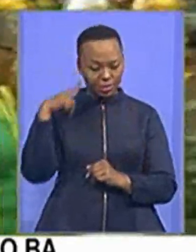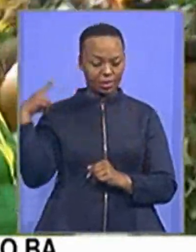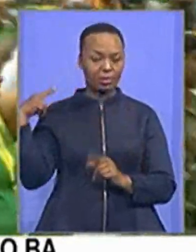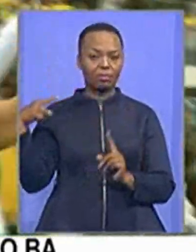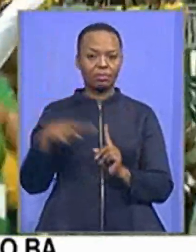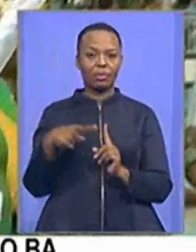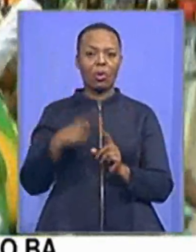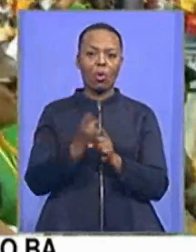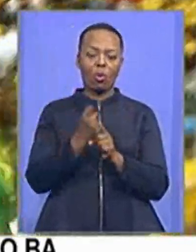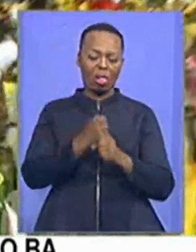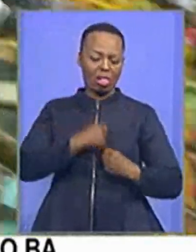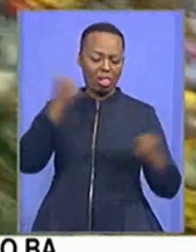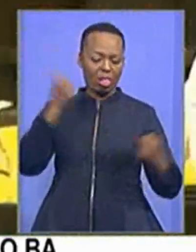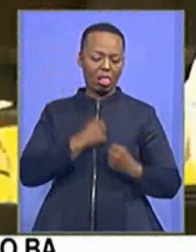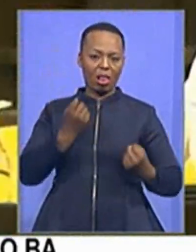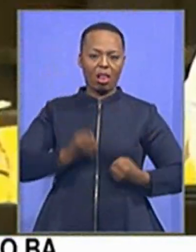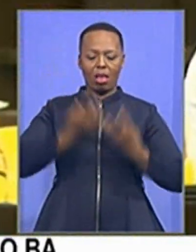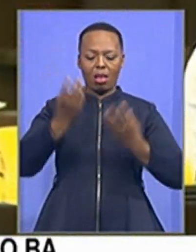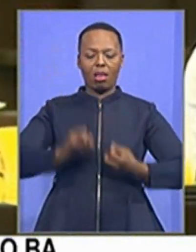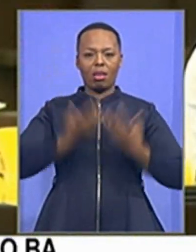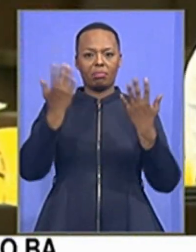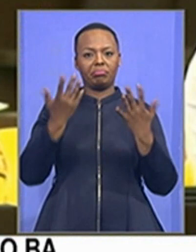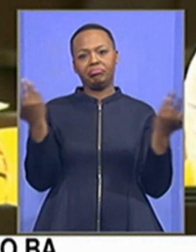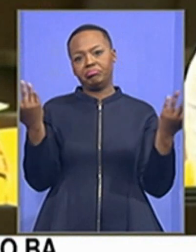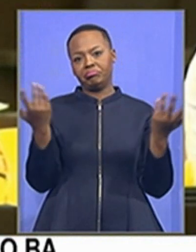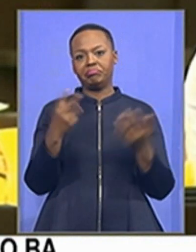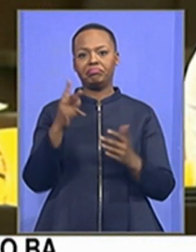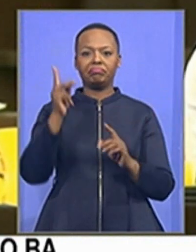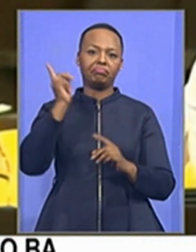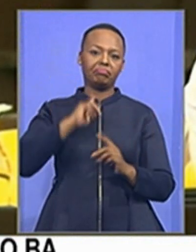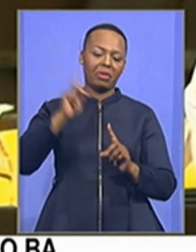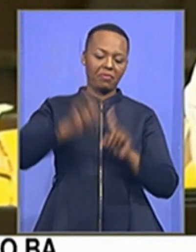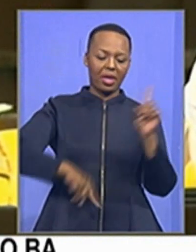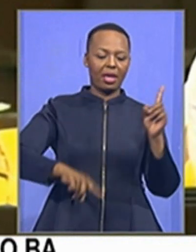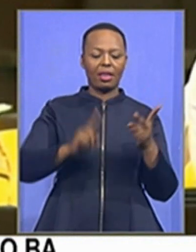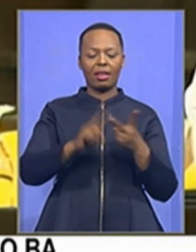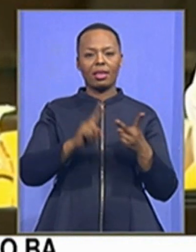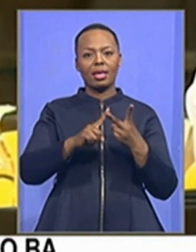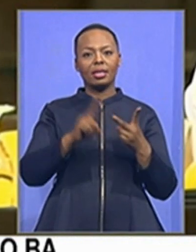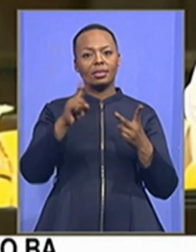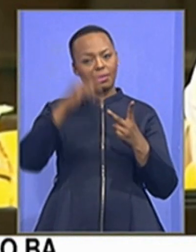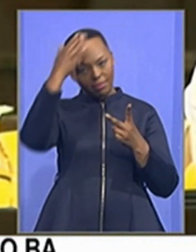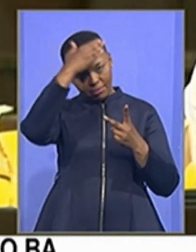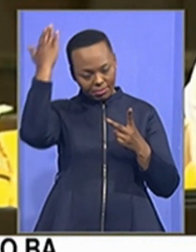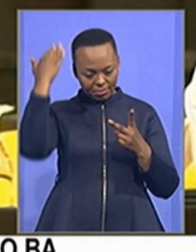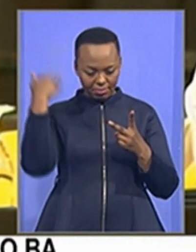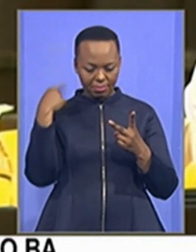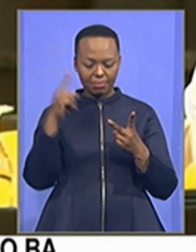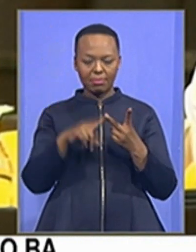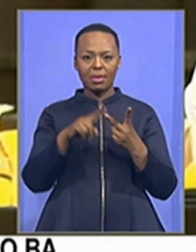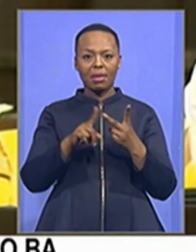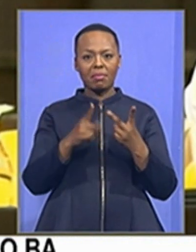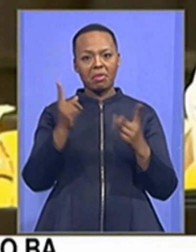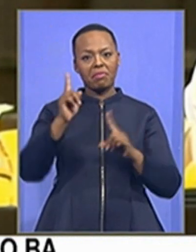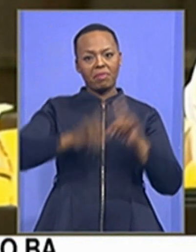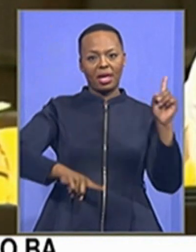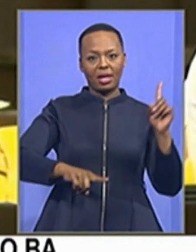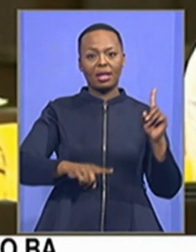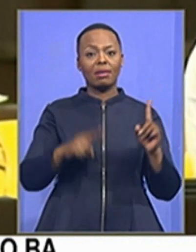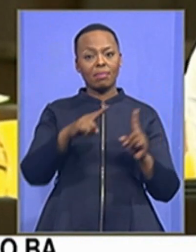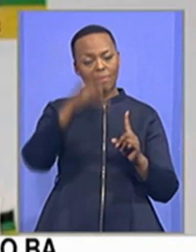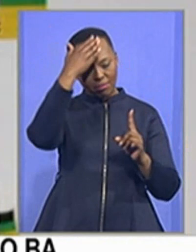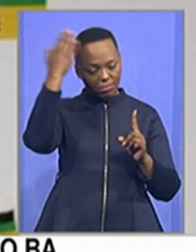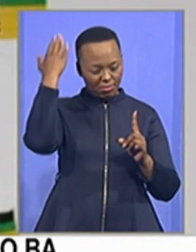sa mafatleng a gagwe o paletse go besha wa tuka le ngaka Nkosazana Dlamini Zuma yo a fentse go kgatlhanong le Ramaphosa ka